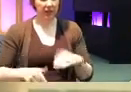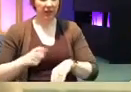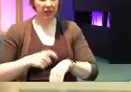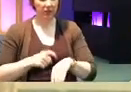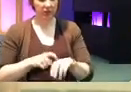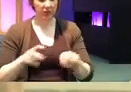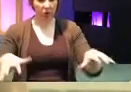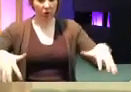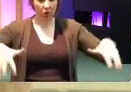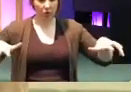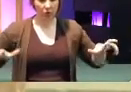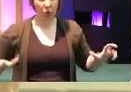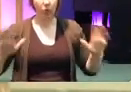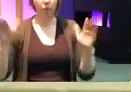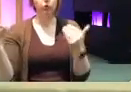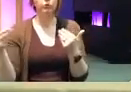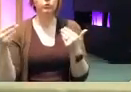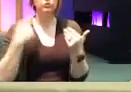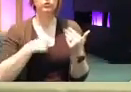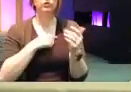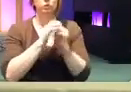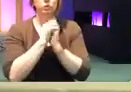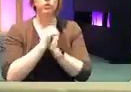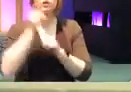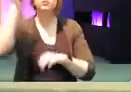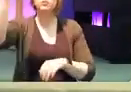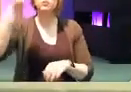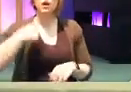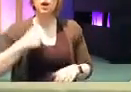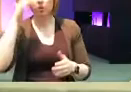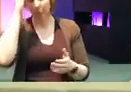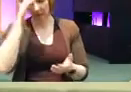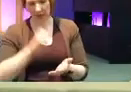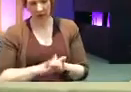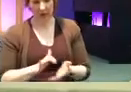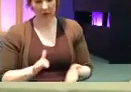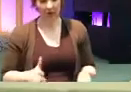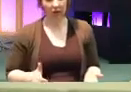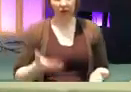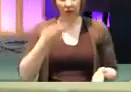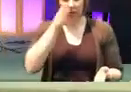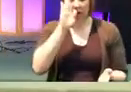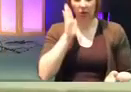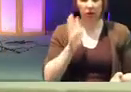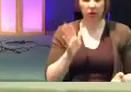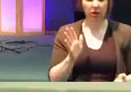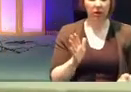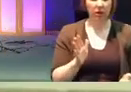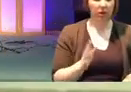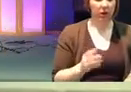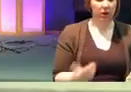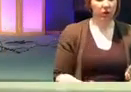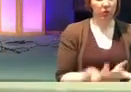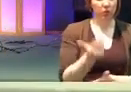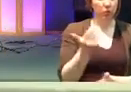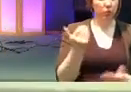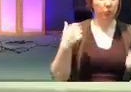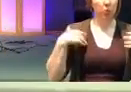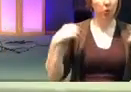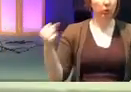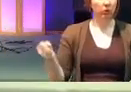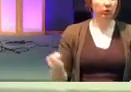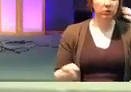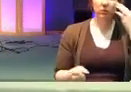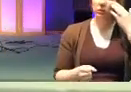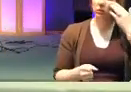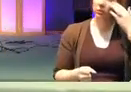And as we worship, I believe that God, by His Holy Spirit, is just going to grant us a renewed boldness,